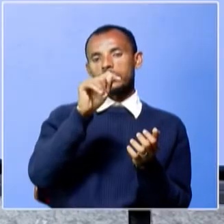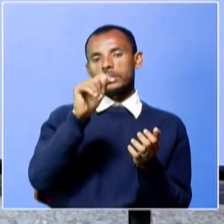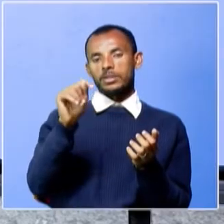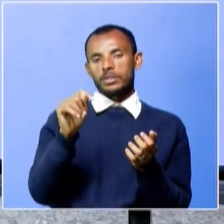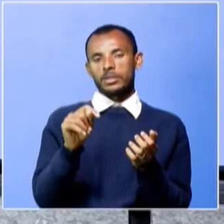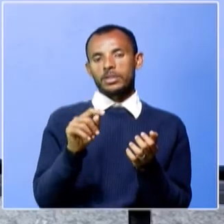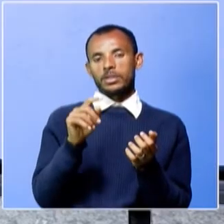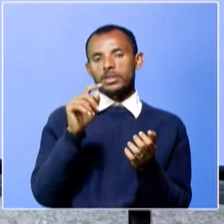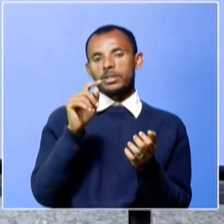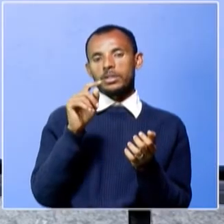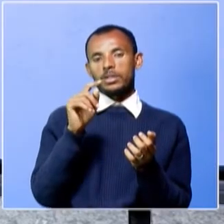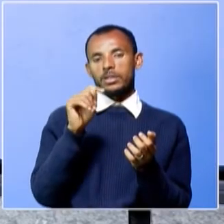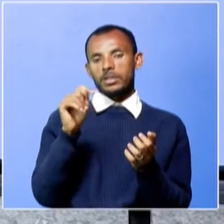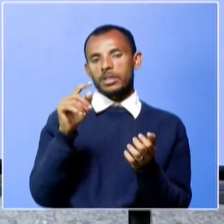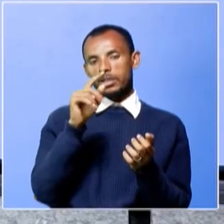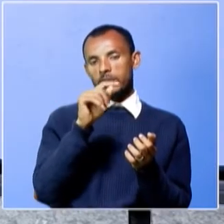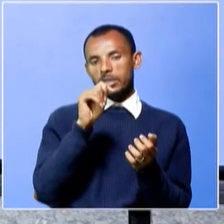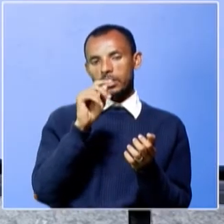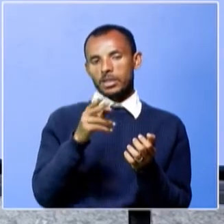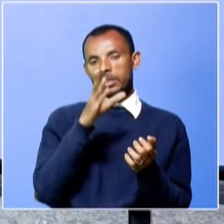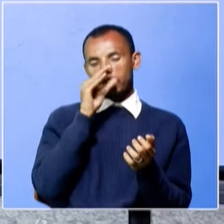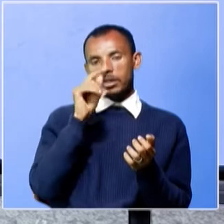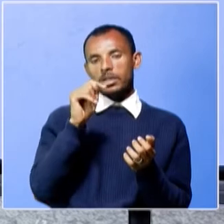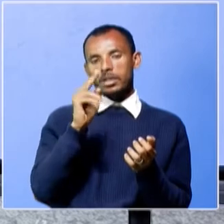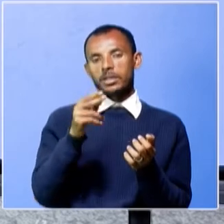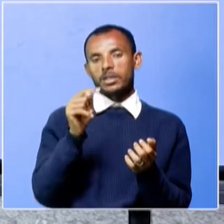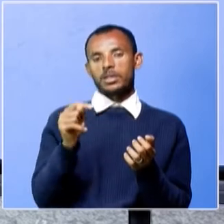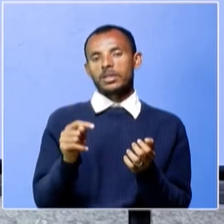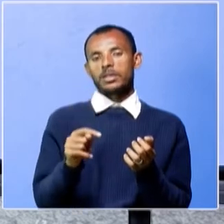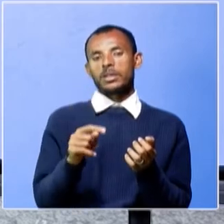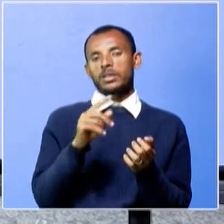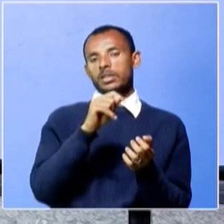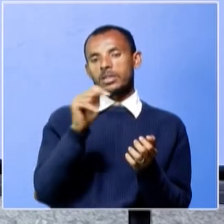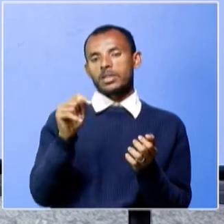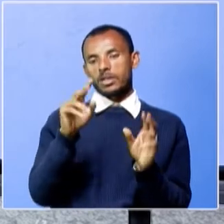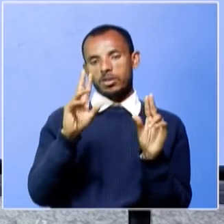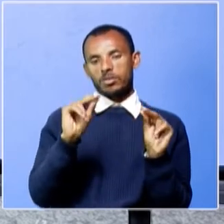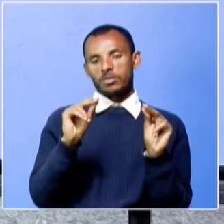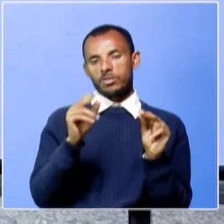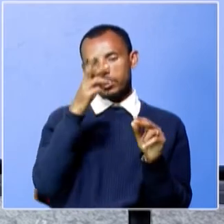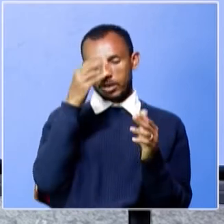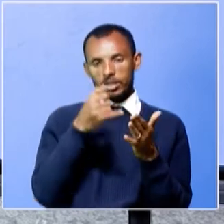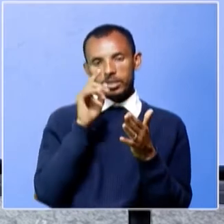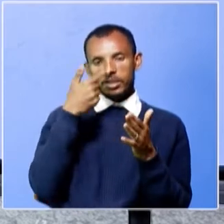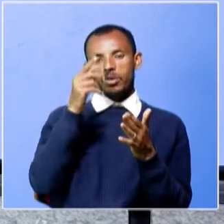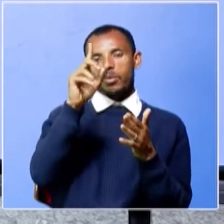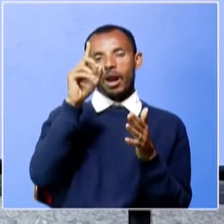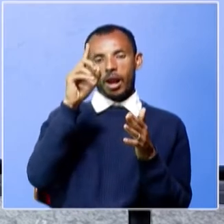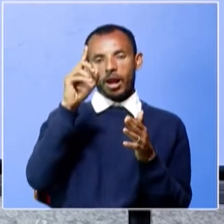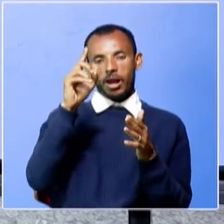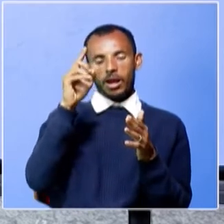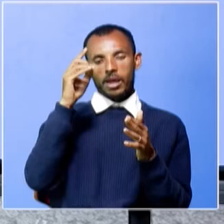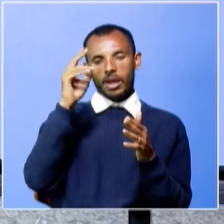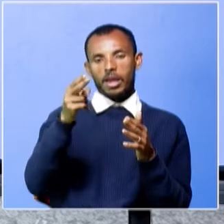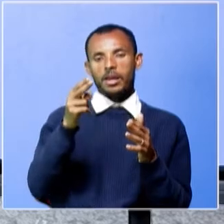TT, TH, HT. Okay, don't forget you have the right to take TT because it says at most one head.